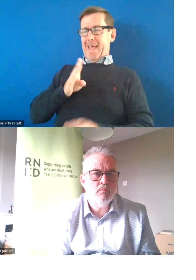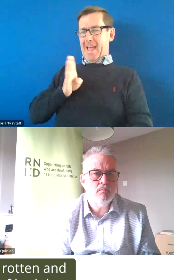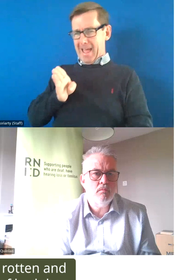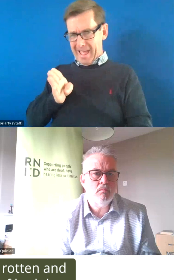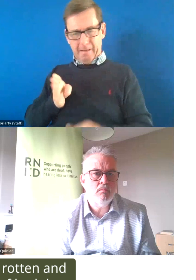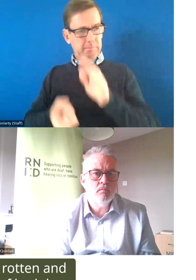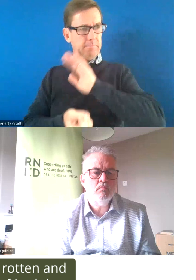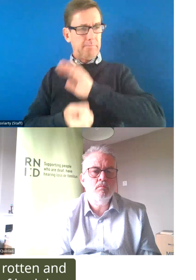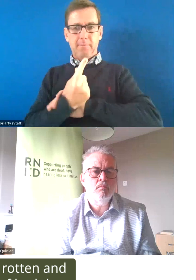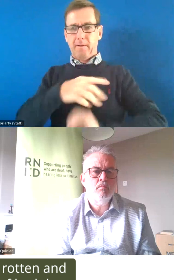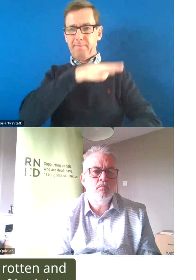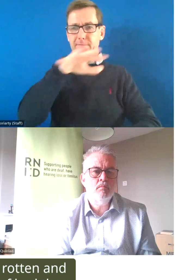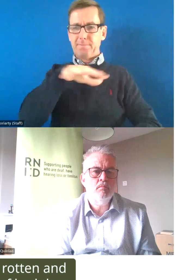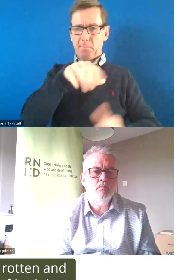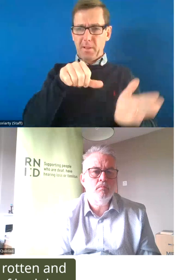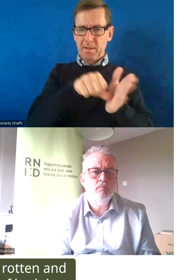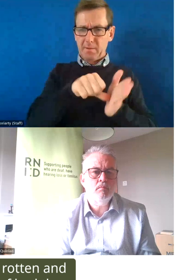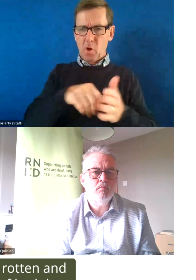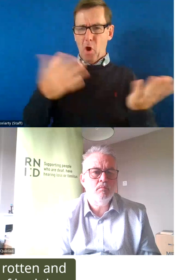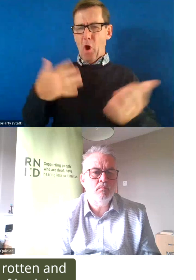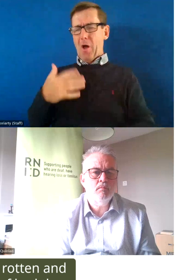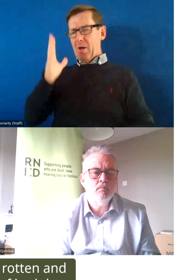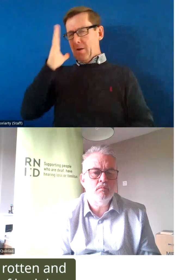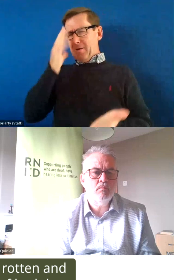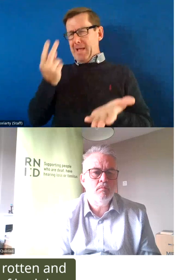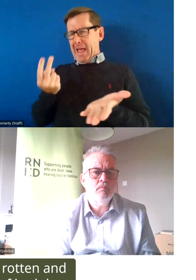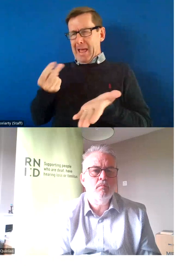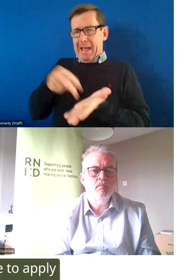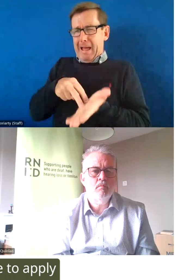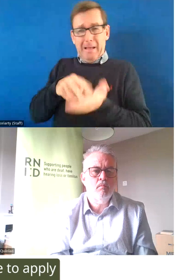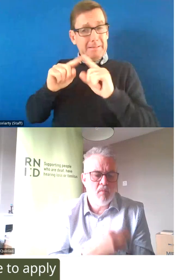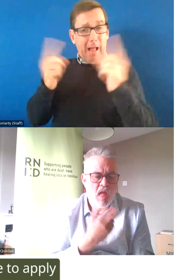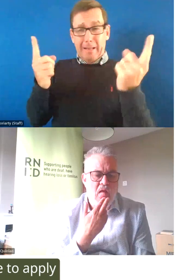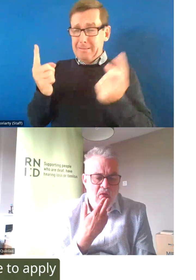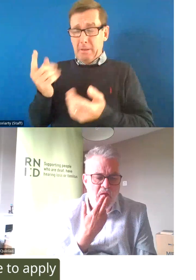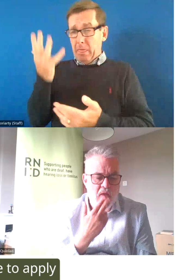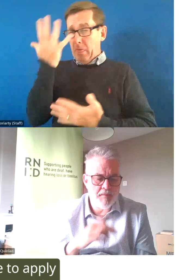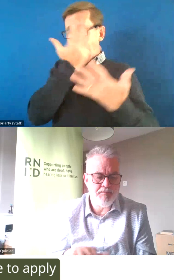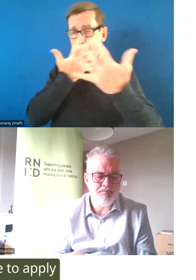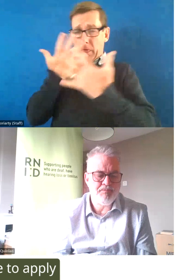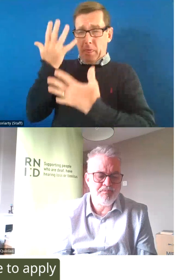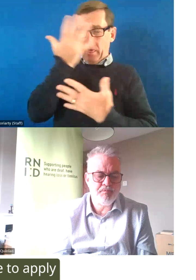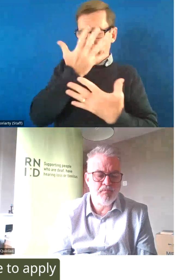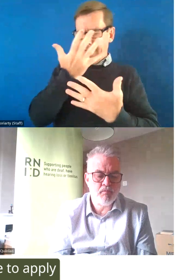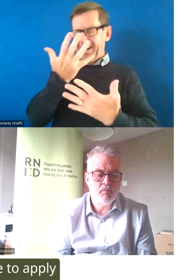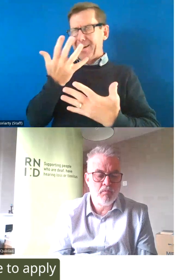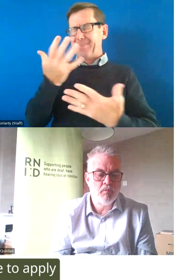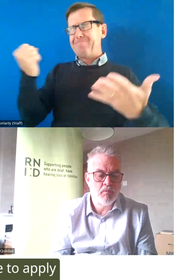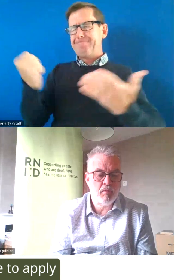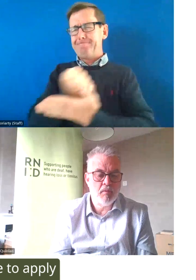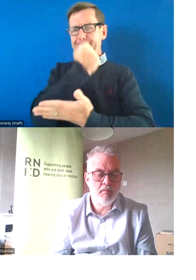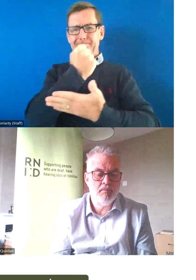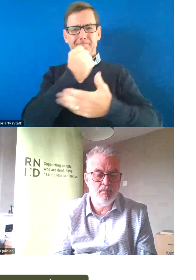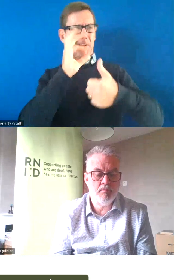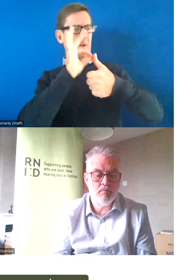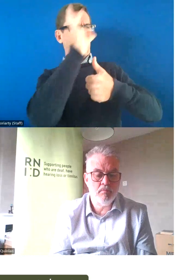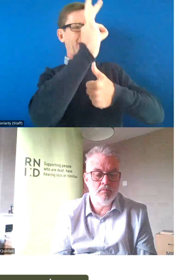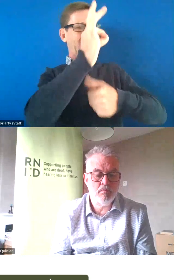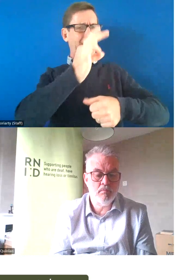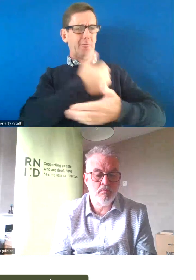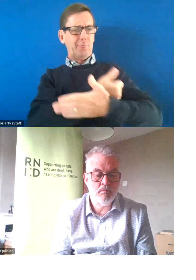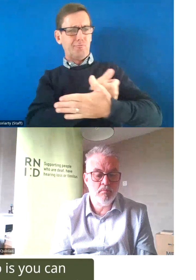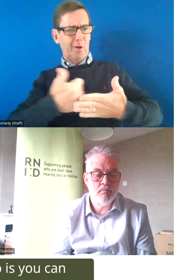member, or you're feeling rotten and you can't get out of bed, and it's too late to apply for a regular proxy vote, too late to